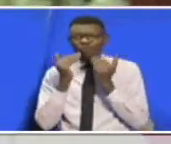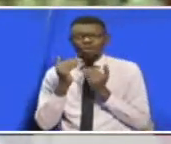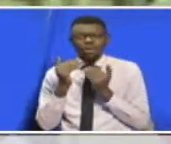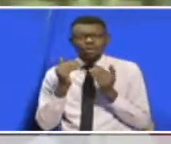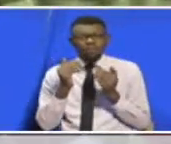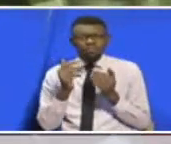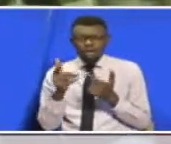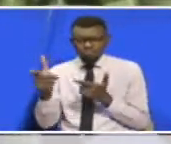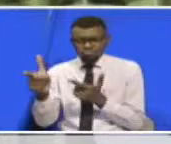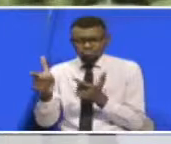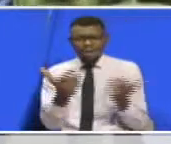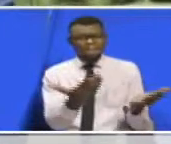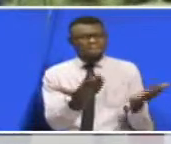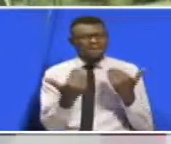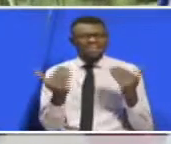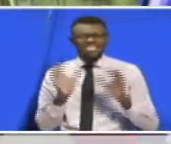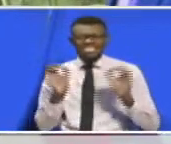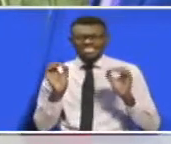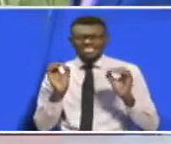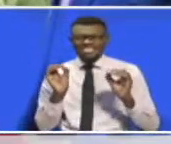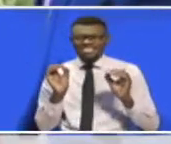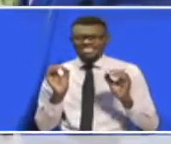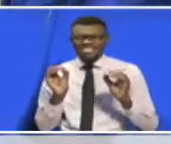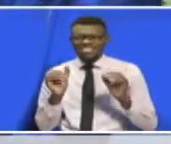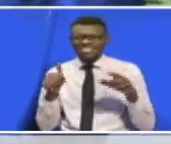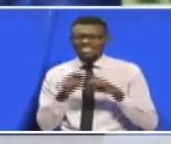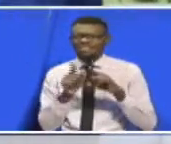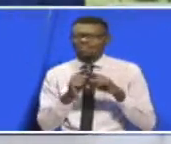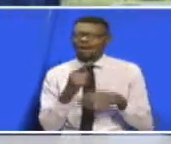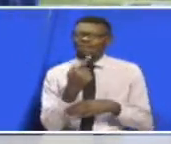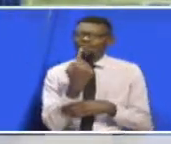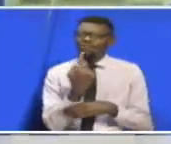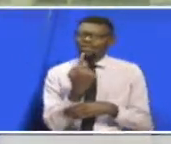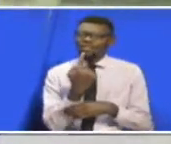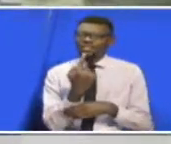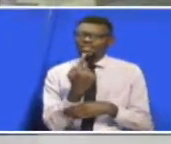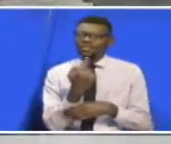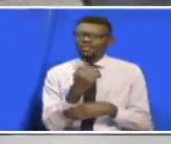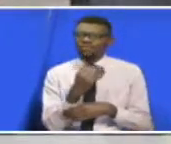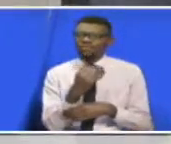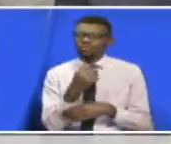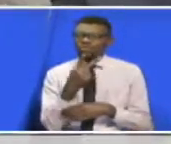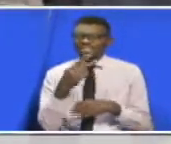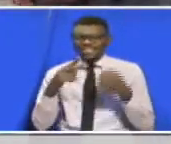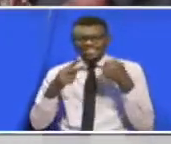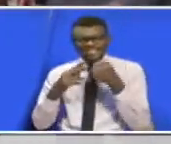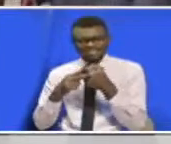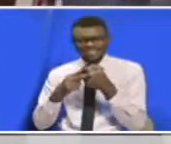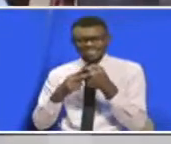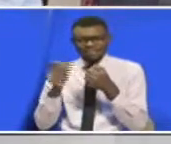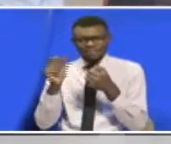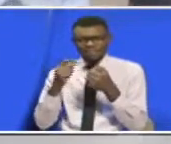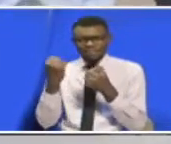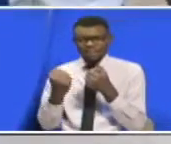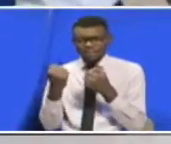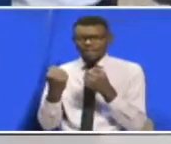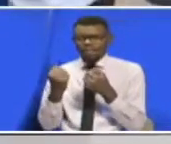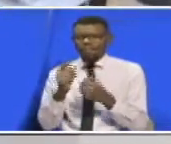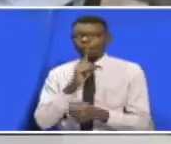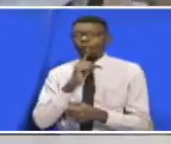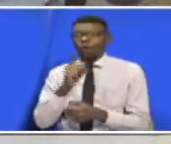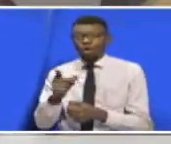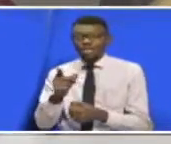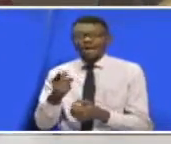did not. Okay. First, on the 27th of May, the court issued a notice to show cause for Mr. Kinoti to appear to court